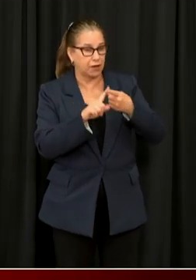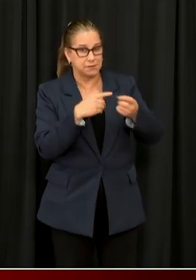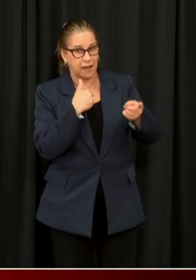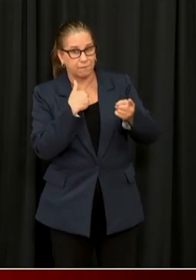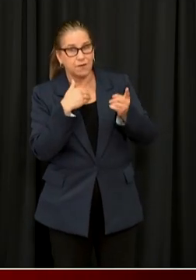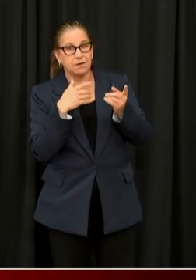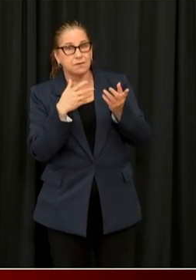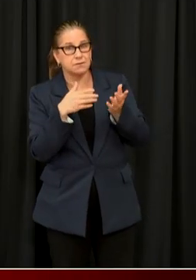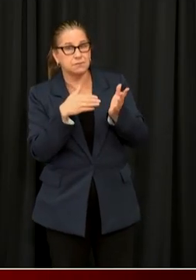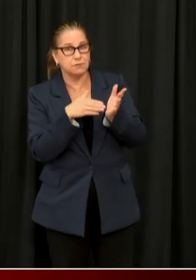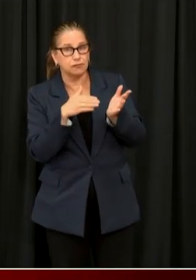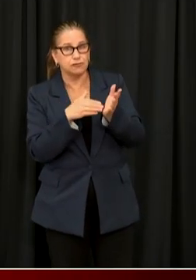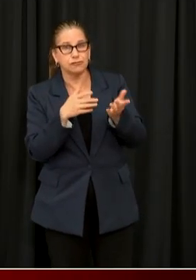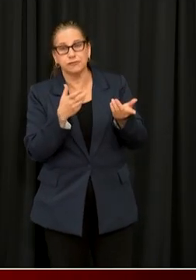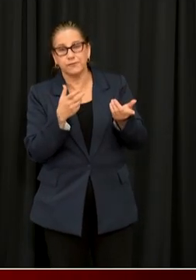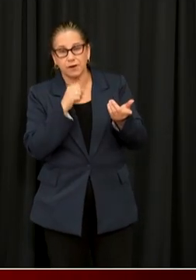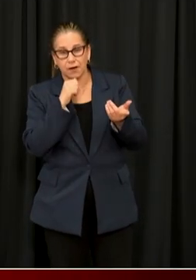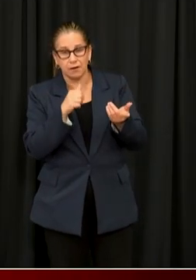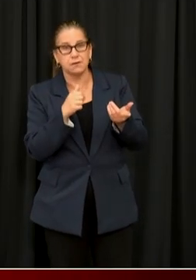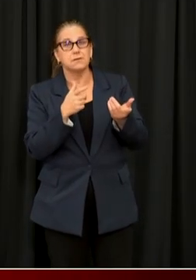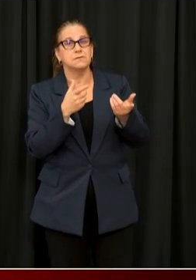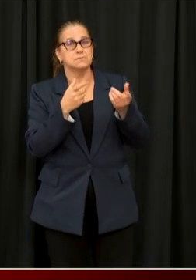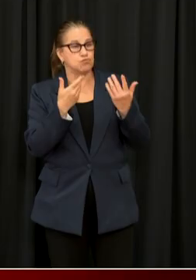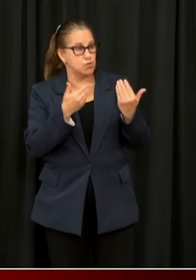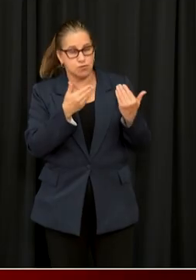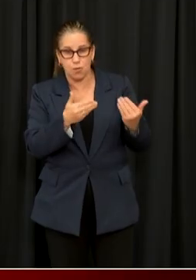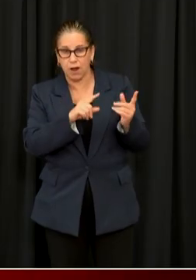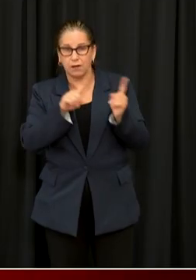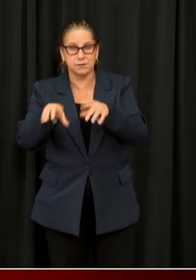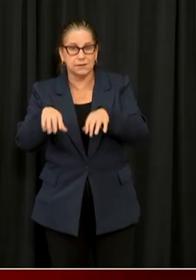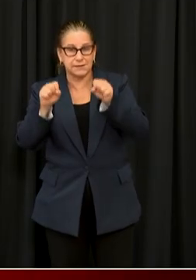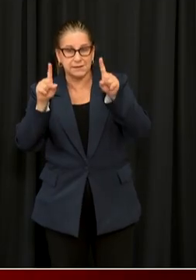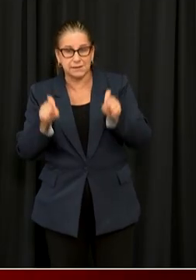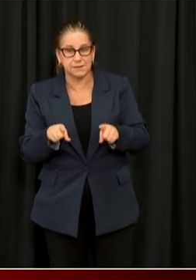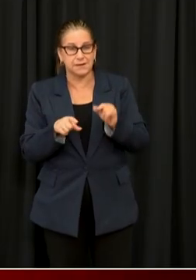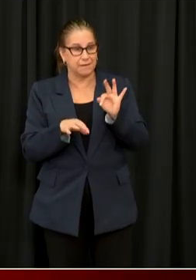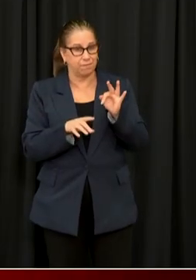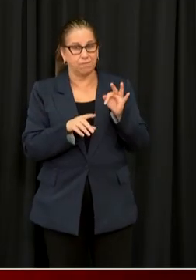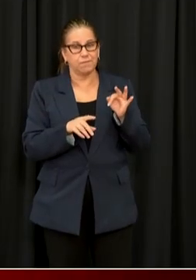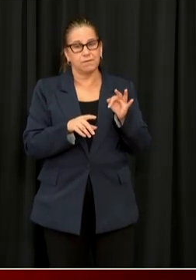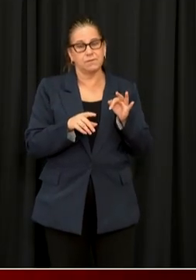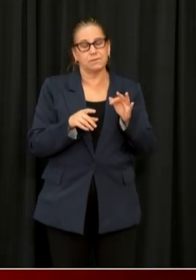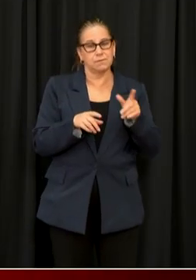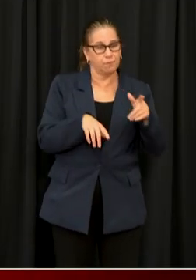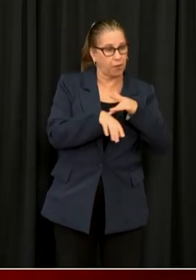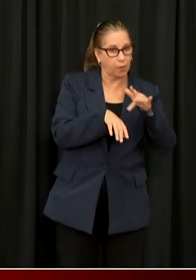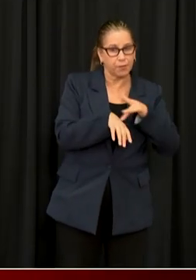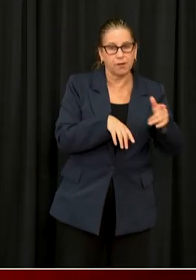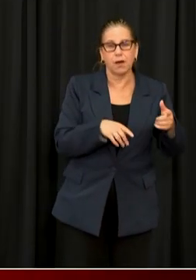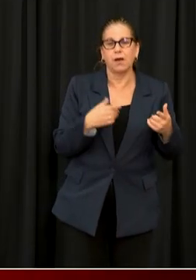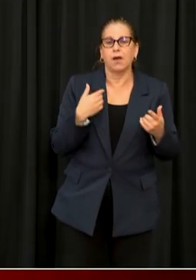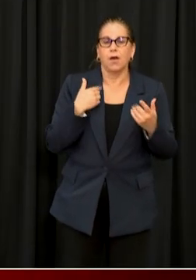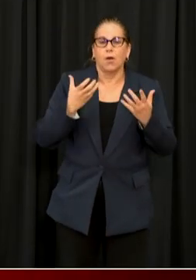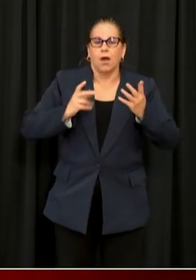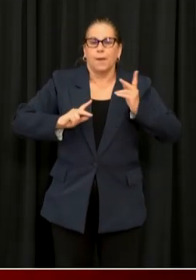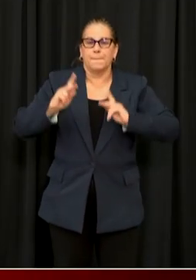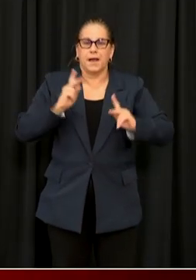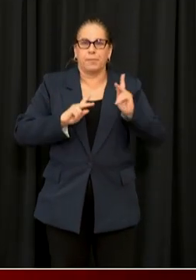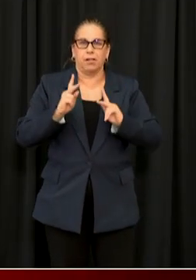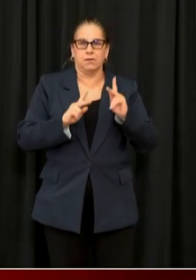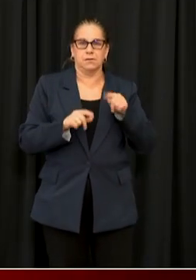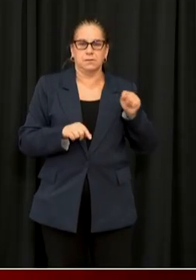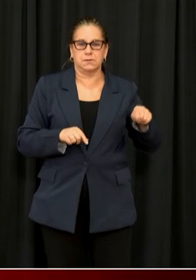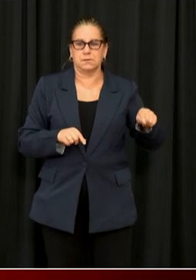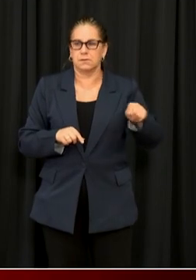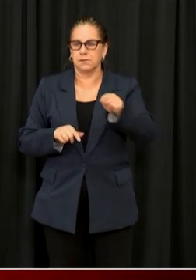their office. We want individuals in our community to reach out to their healthcare providers to make decisions about their need for